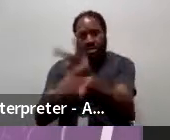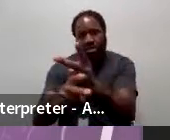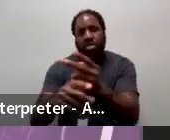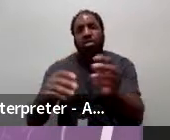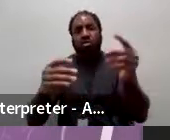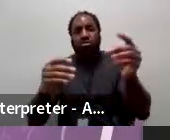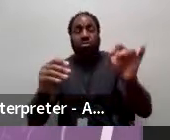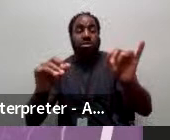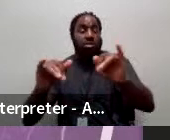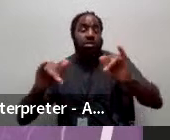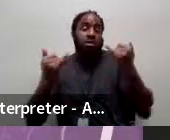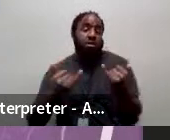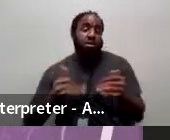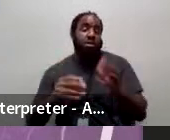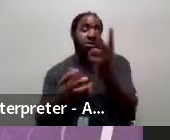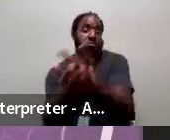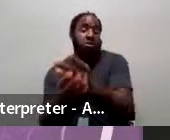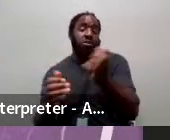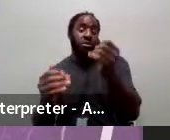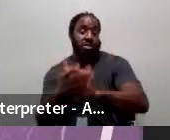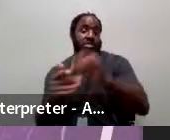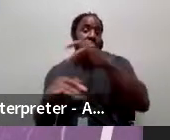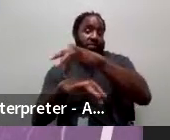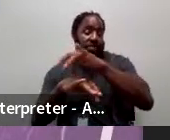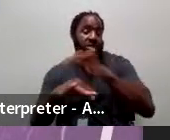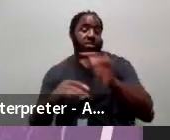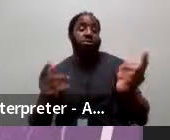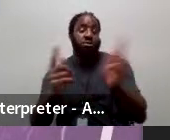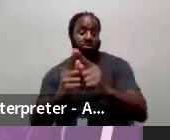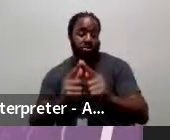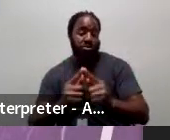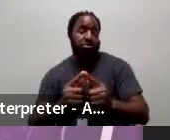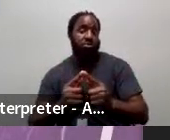existing parking that is made available to